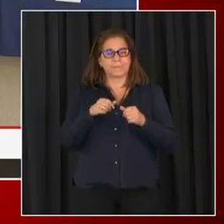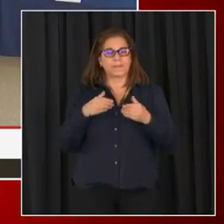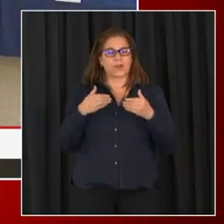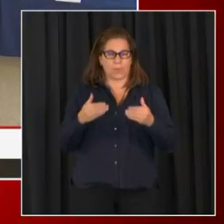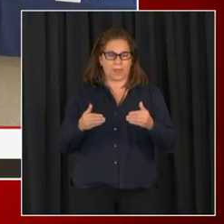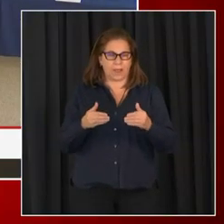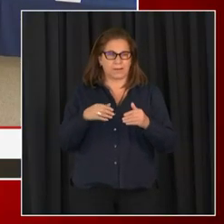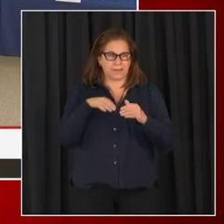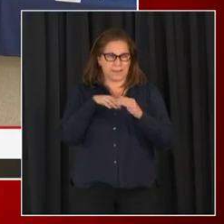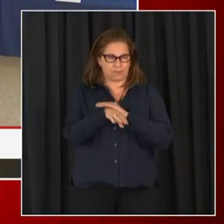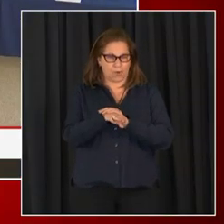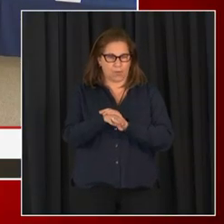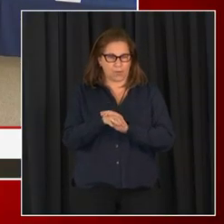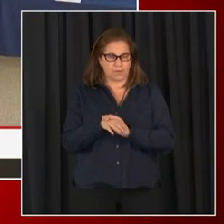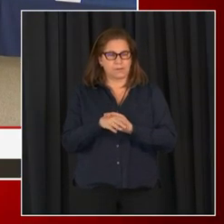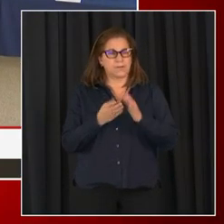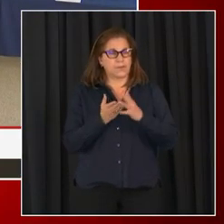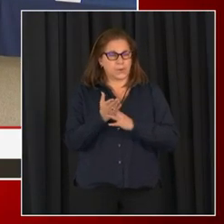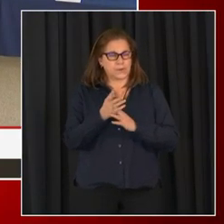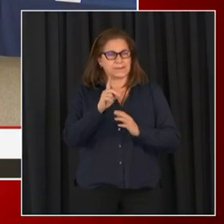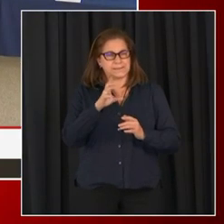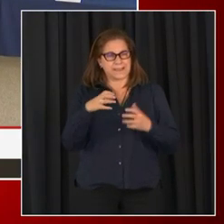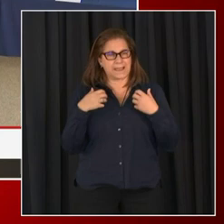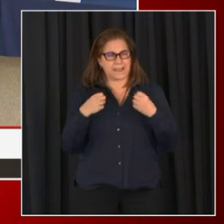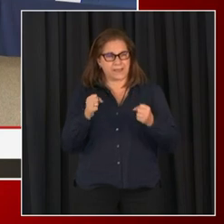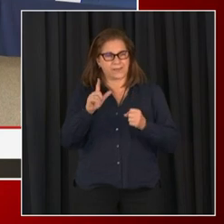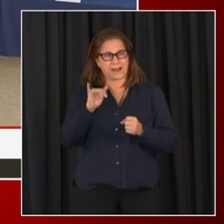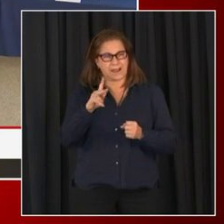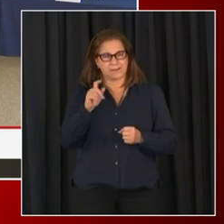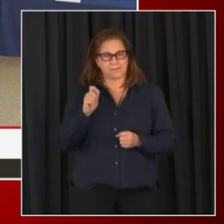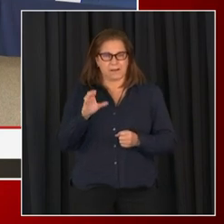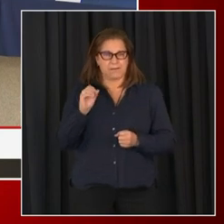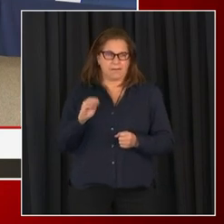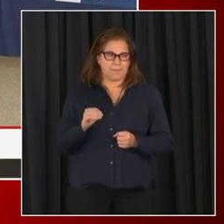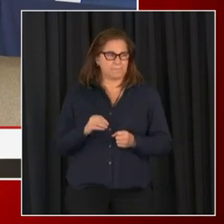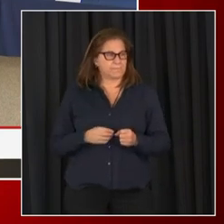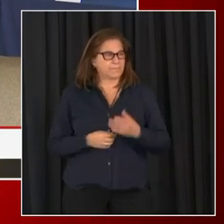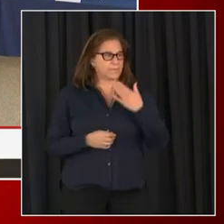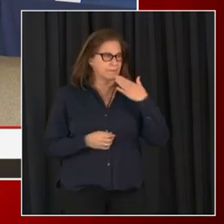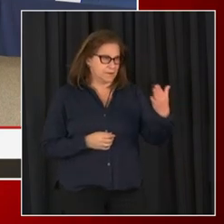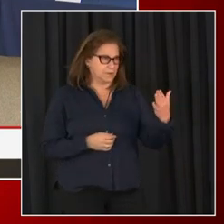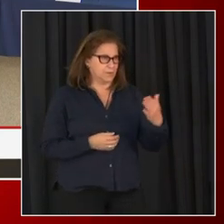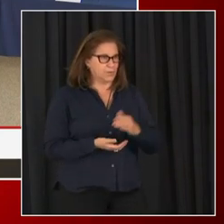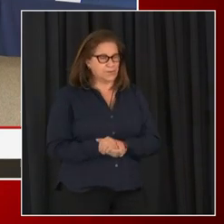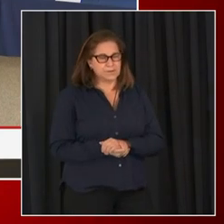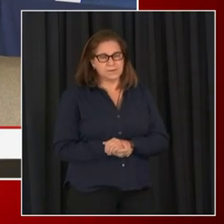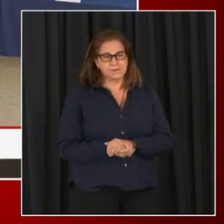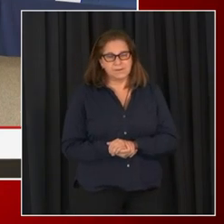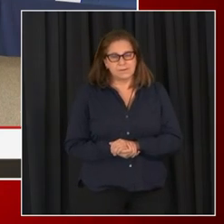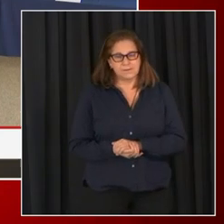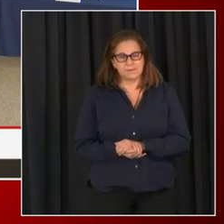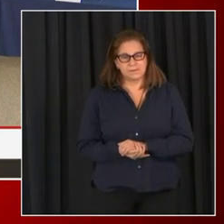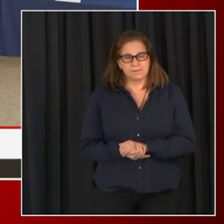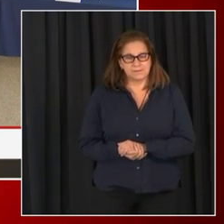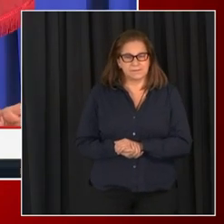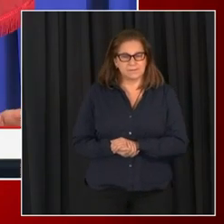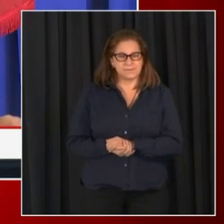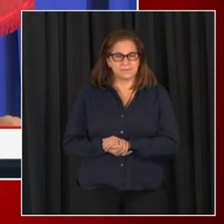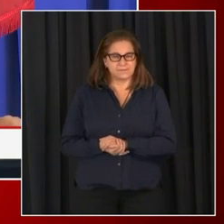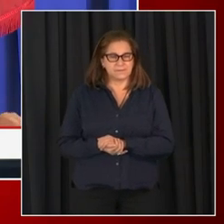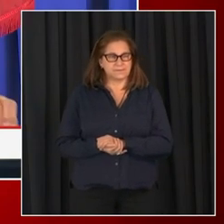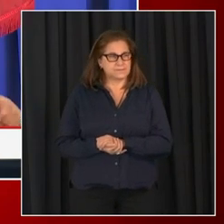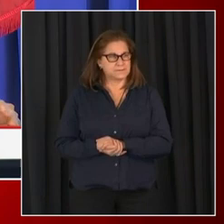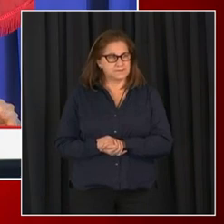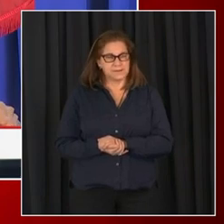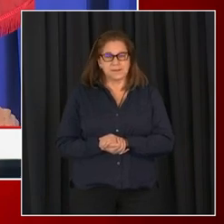you could talk about those plans for a while. We want people to recognize that I had not heard the term